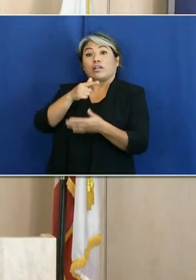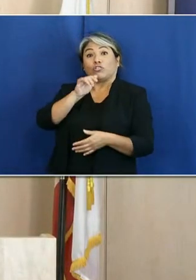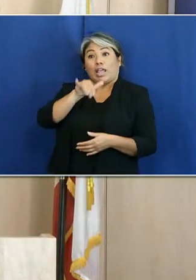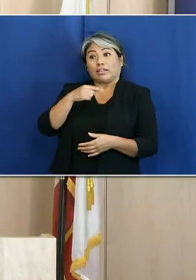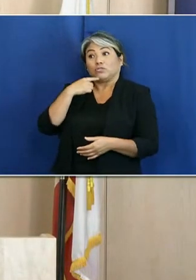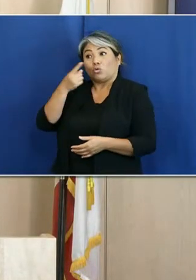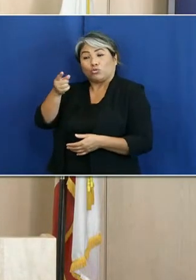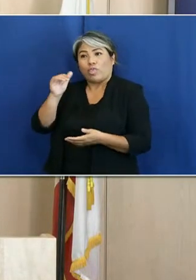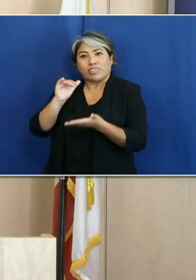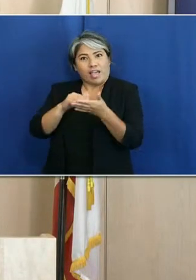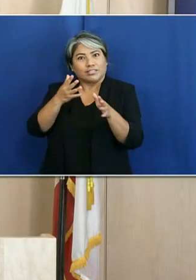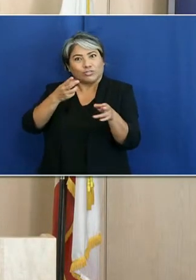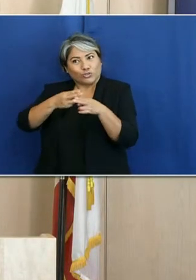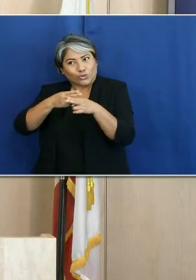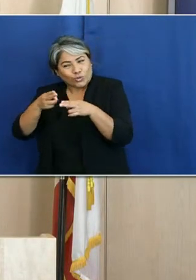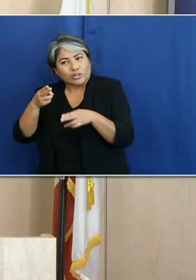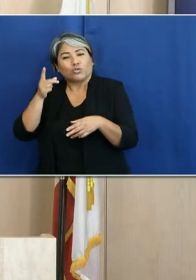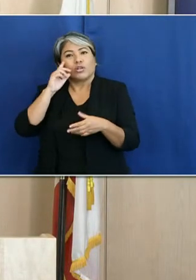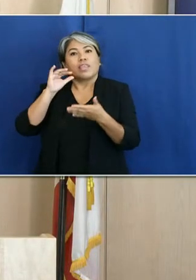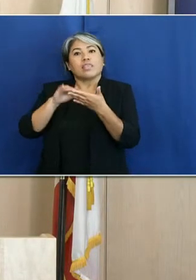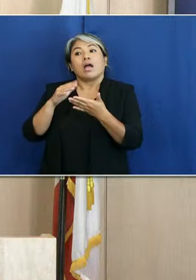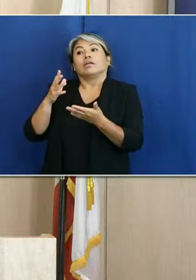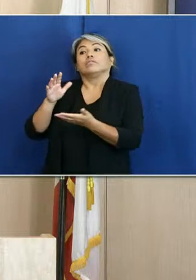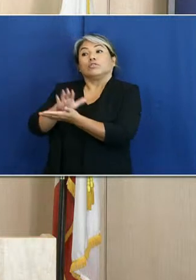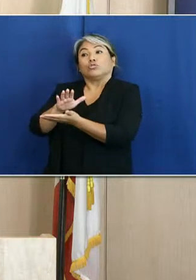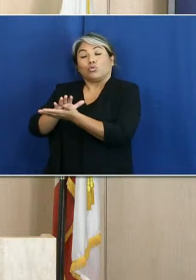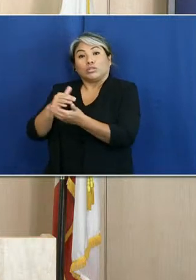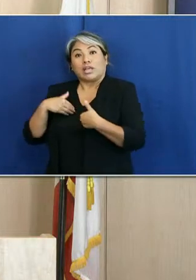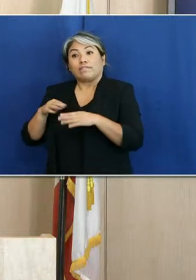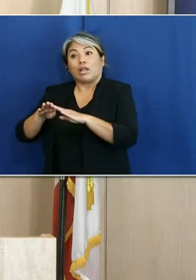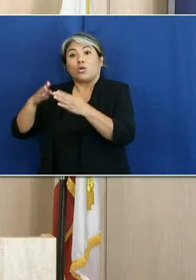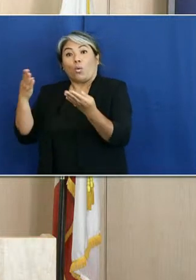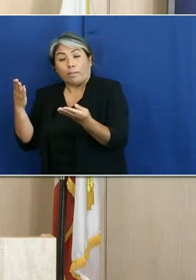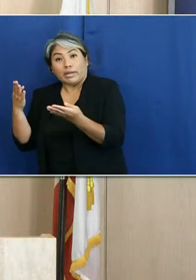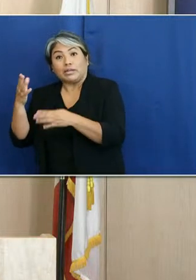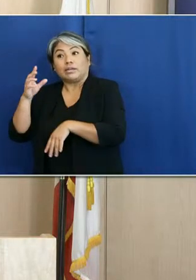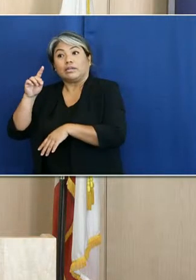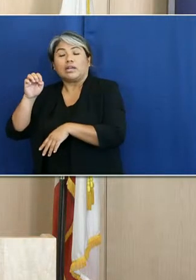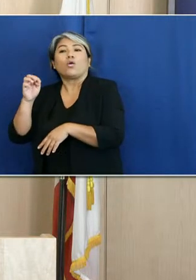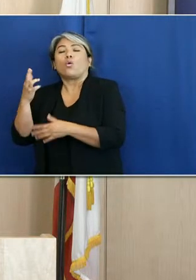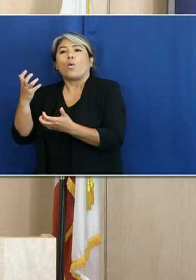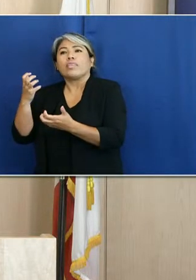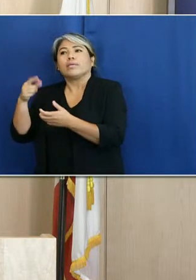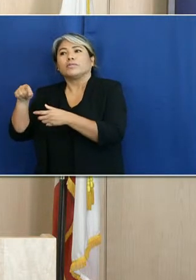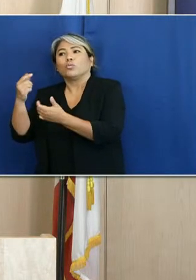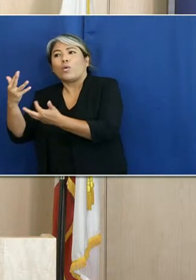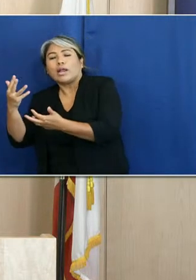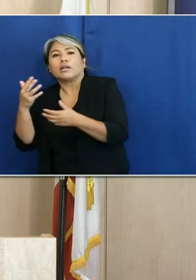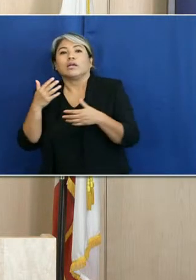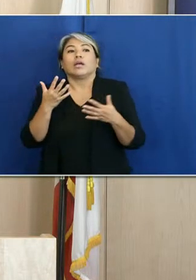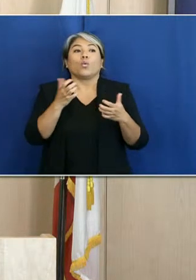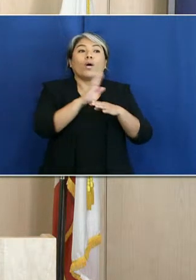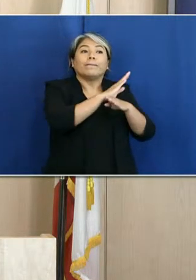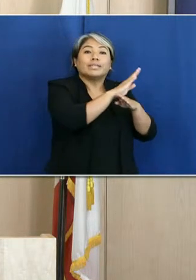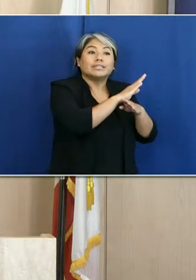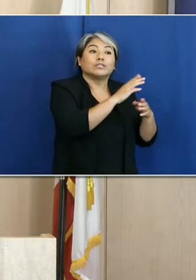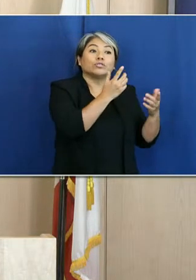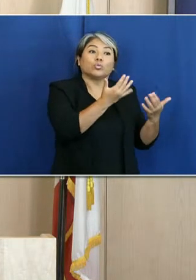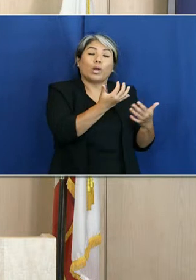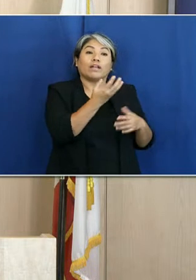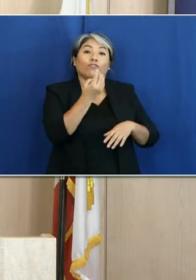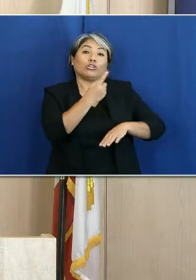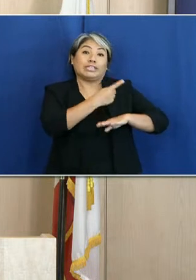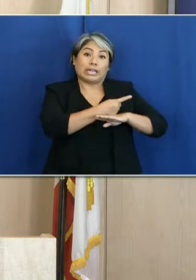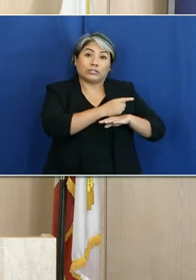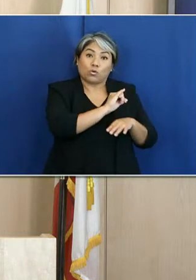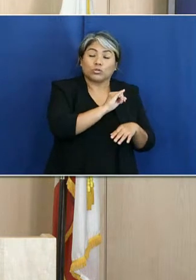you, given that schools have to wait 14 days, do you want industries to wait the 14 days as well, perhaps? And would you